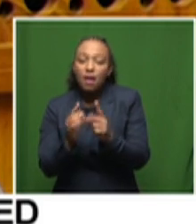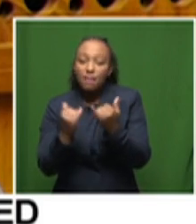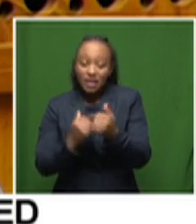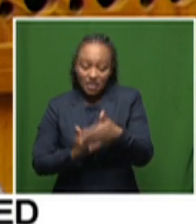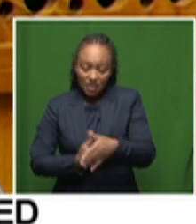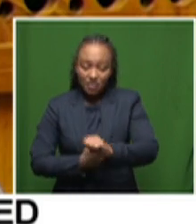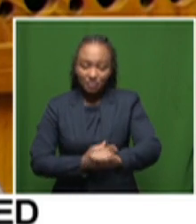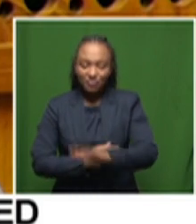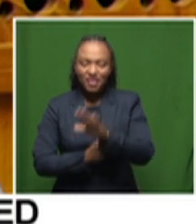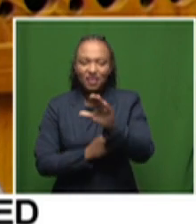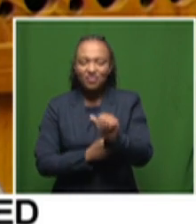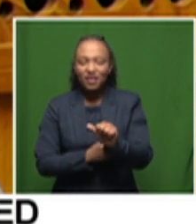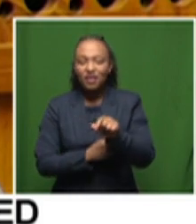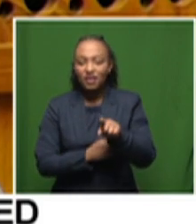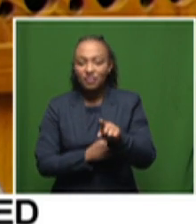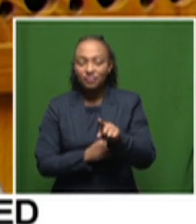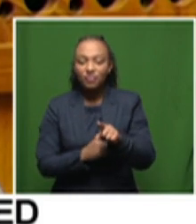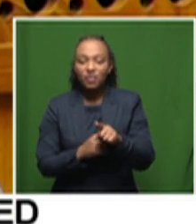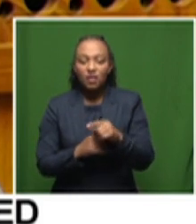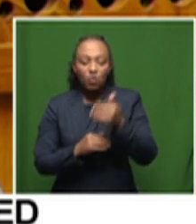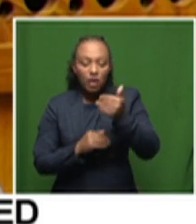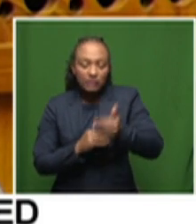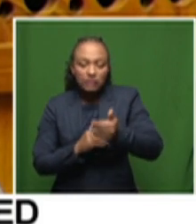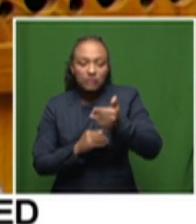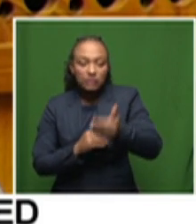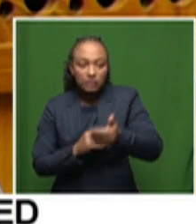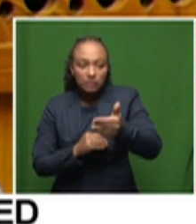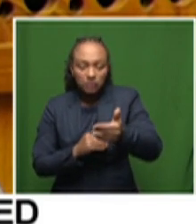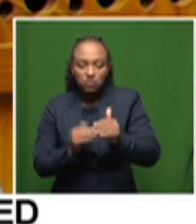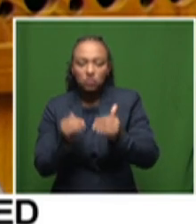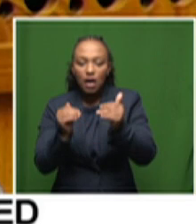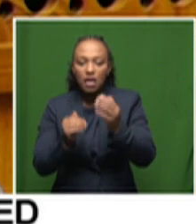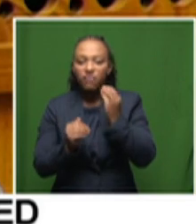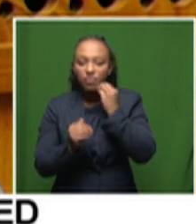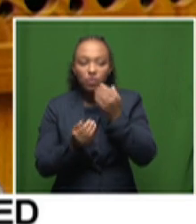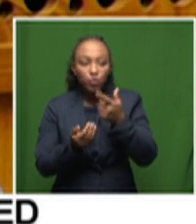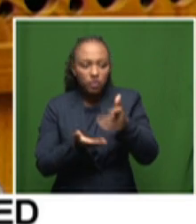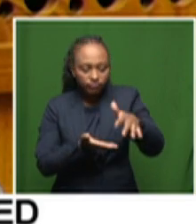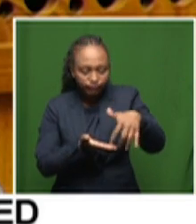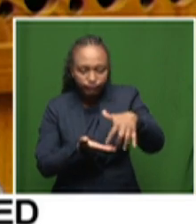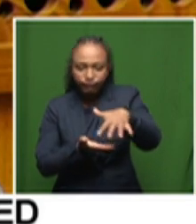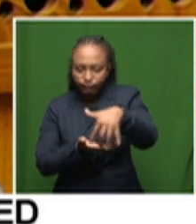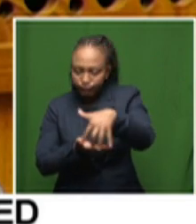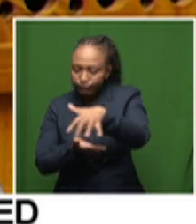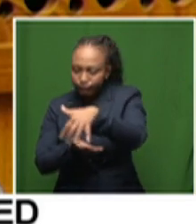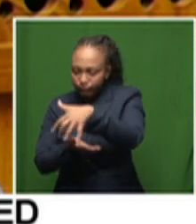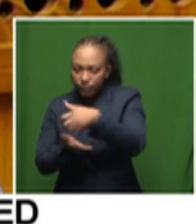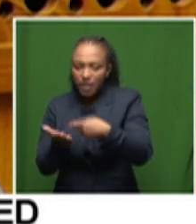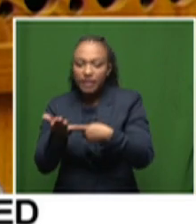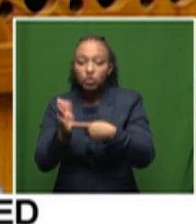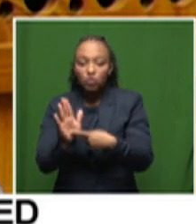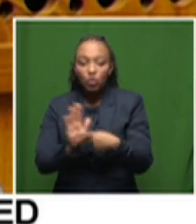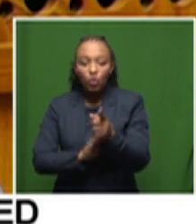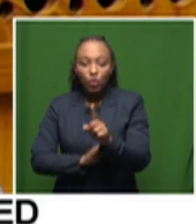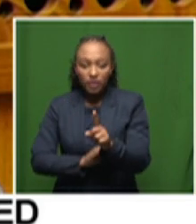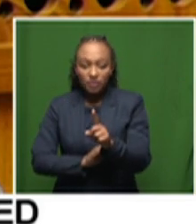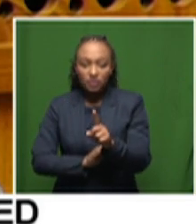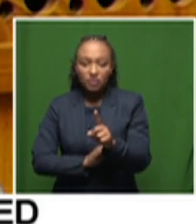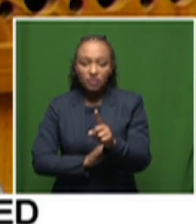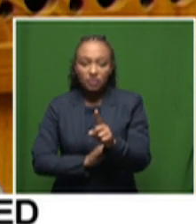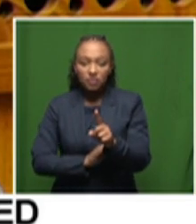Africa, the high frequency data that we collect suggests that green